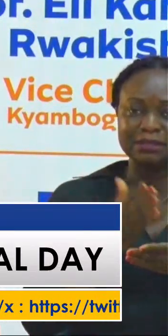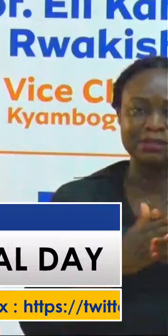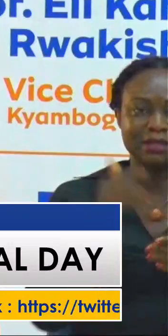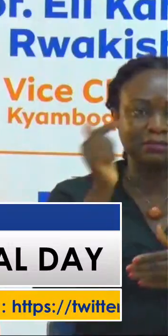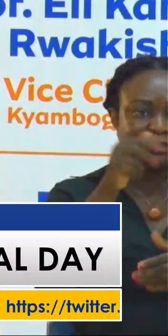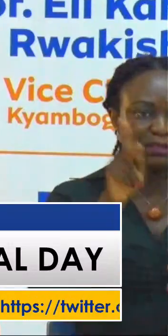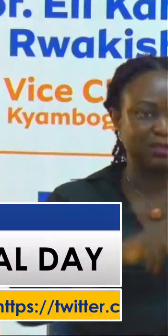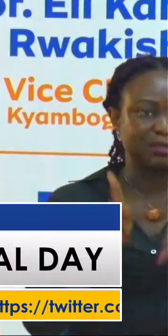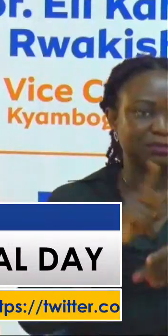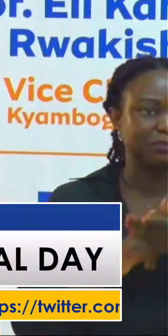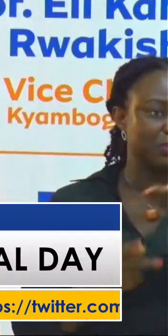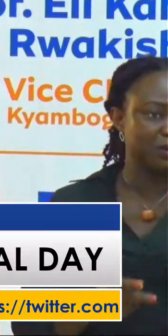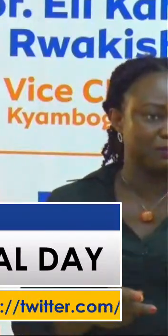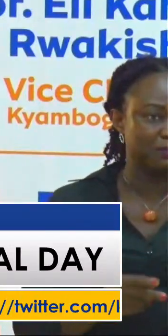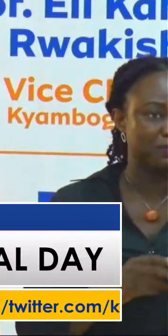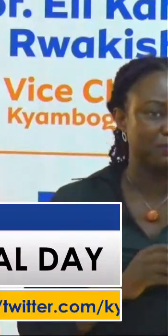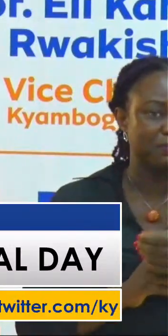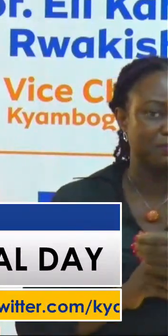some Tanzanians here?